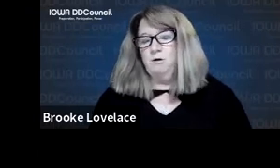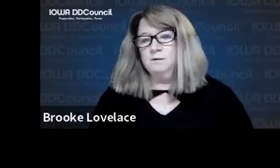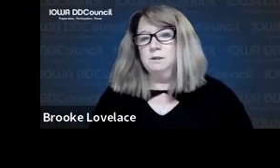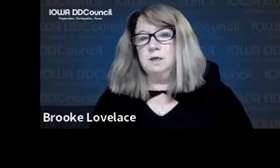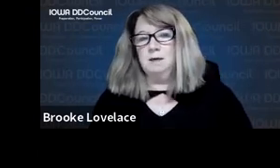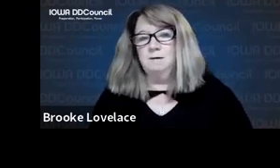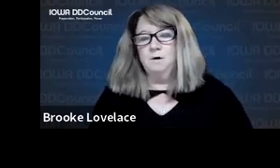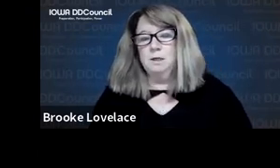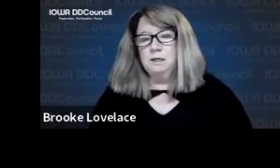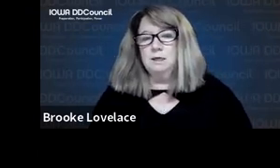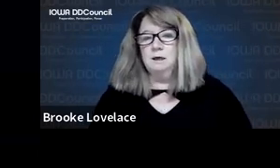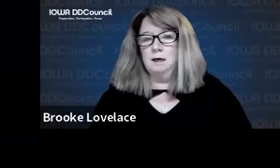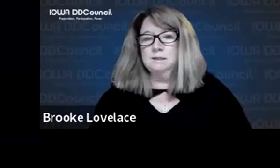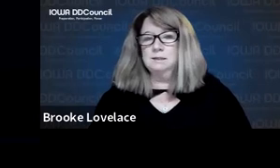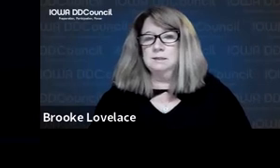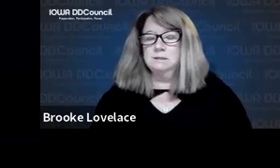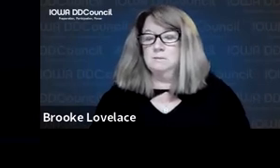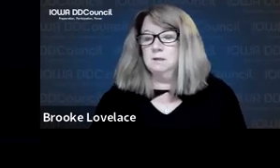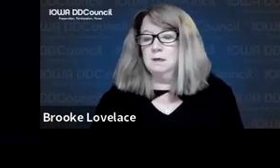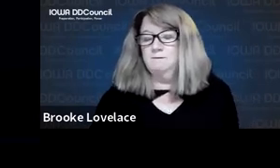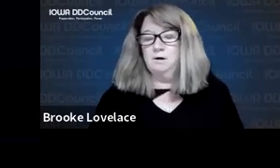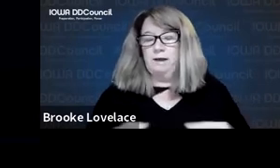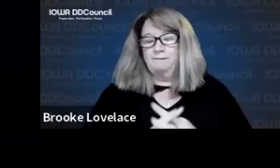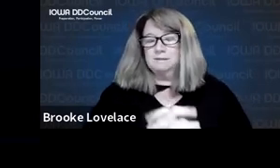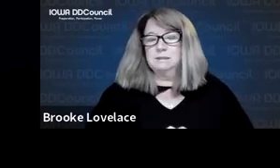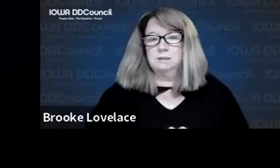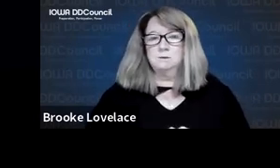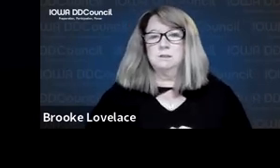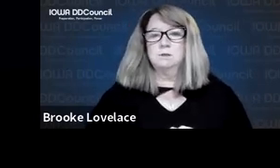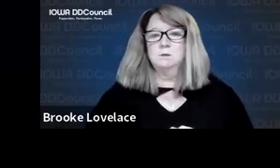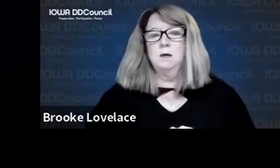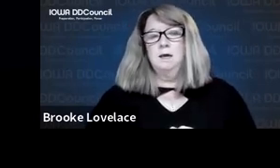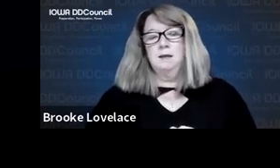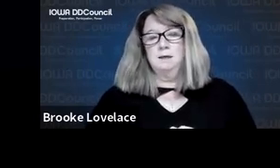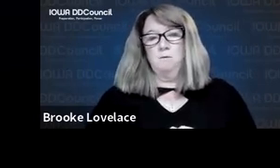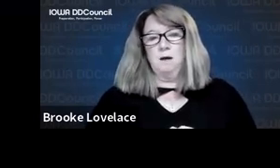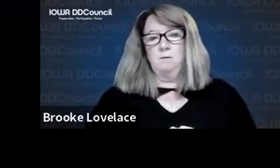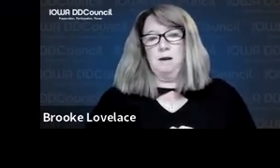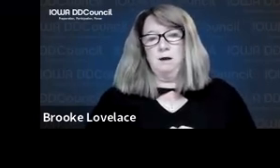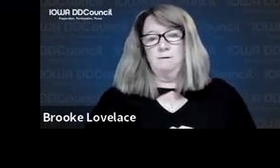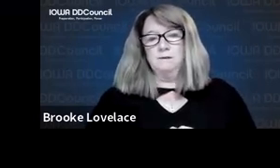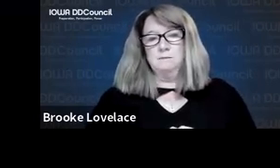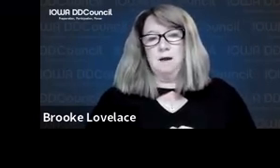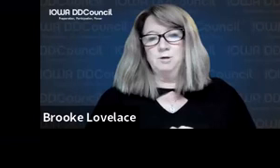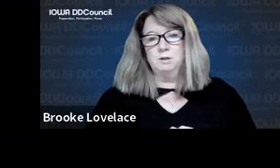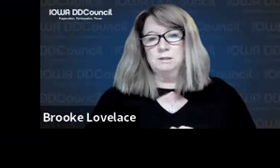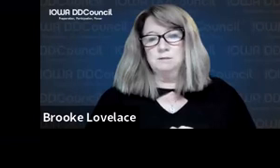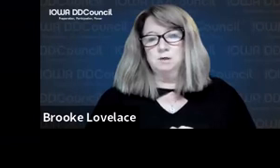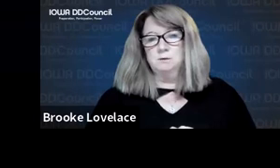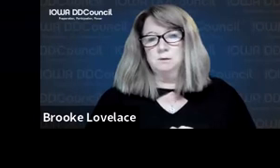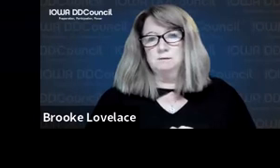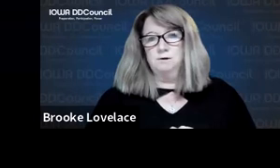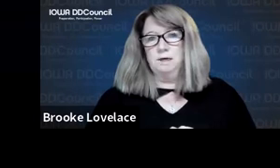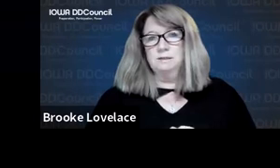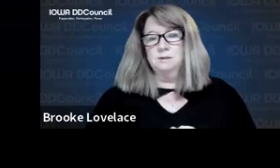we are also going to talk about voting and caucuses and some of the federal advocacy that you can do, and then round off with some opportunities and